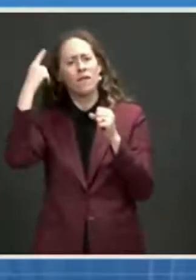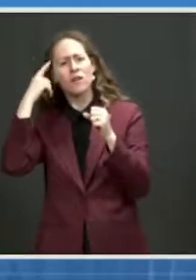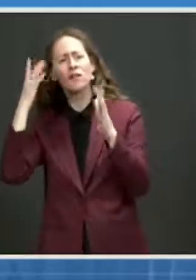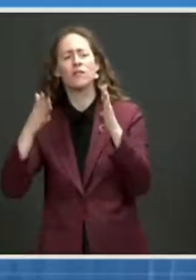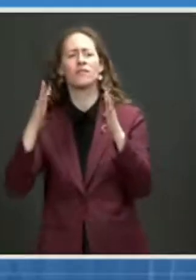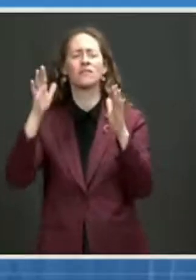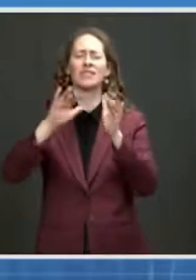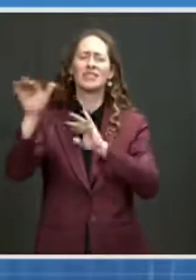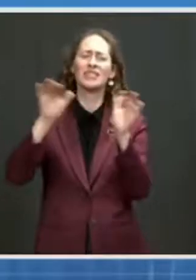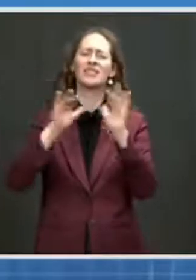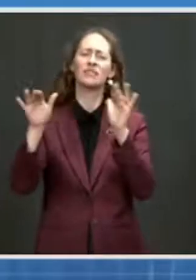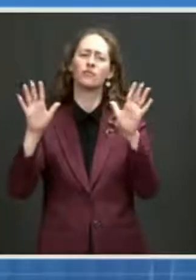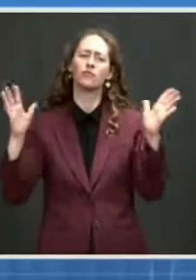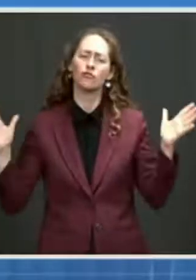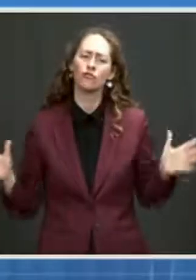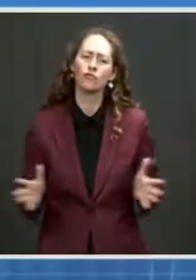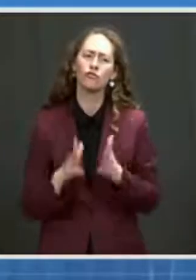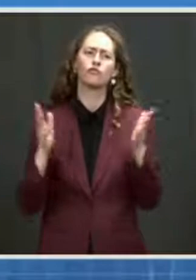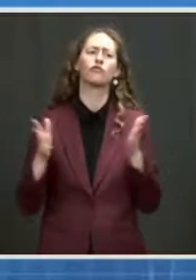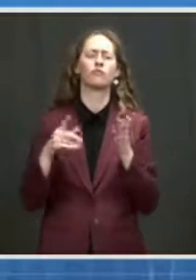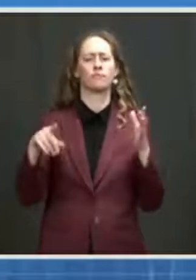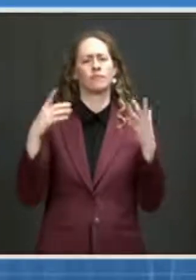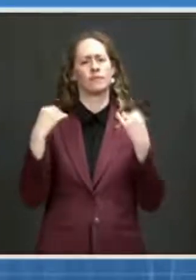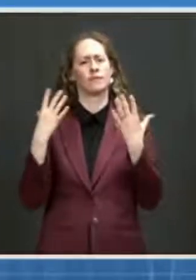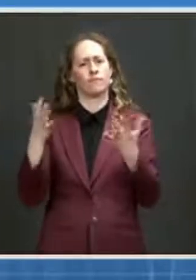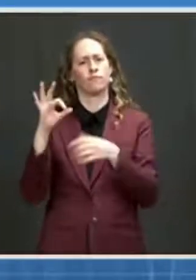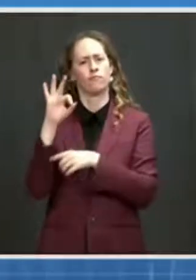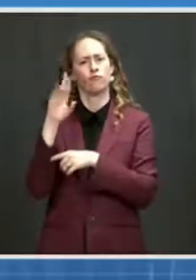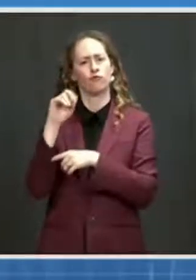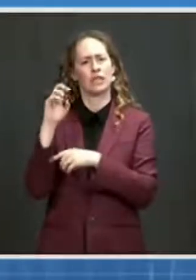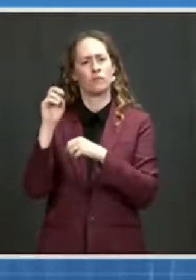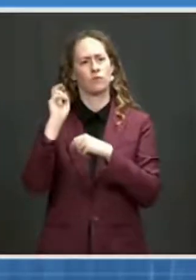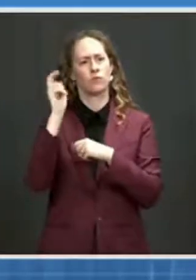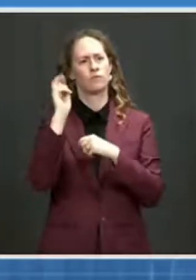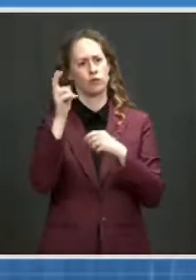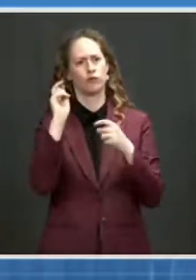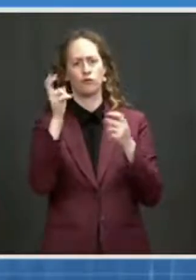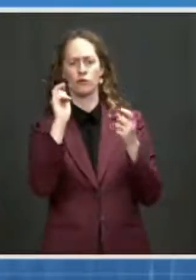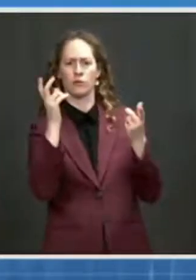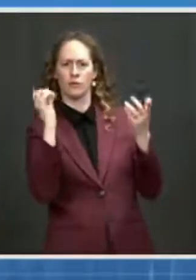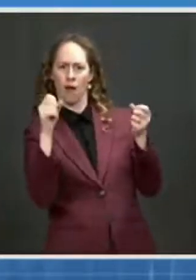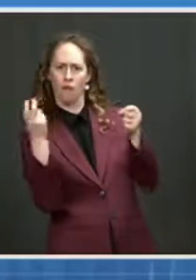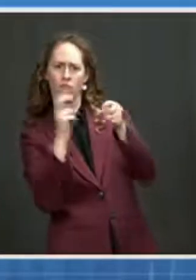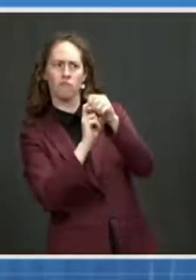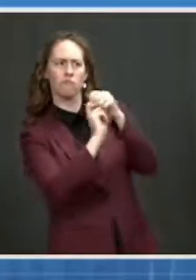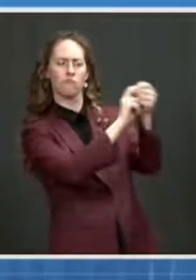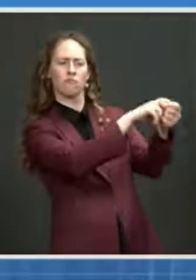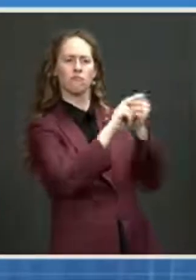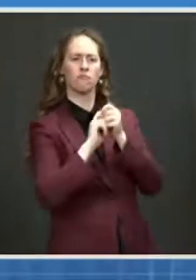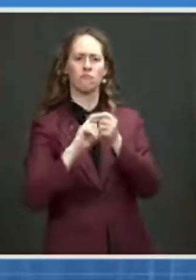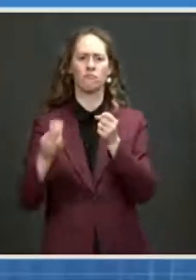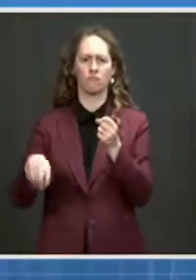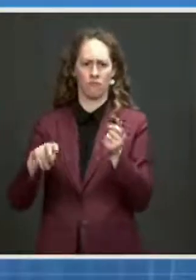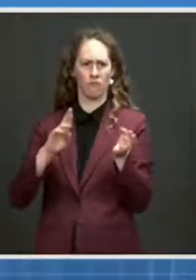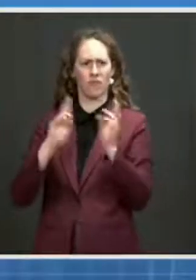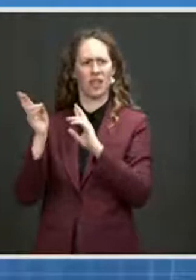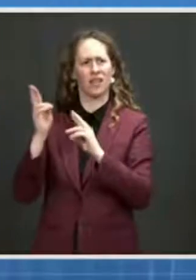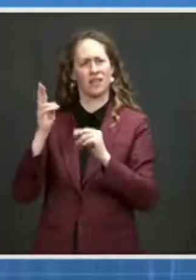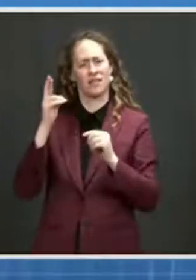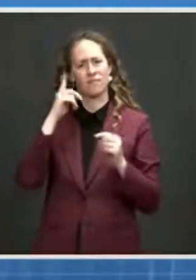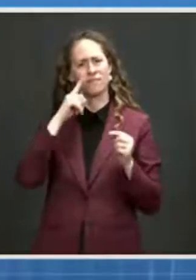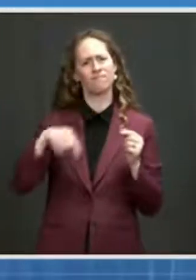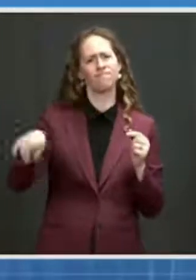town provides at least one free, accessible public transit and paratransit opportunity for your constituents